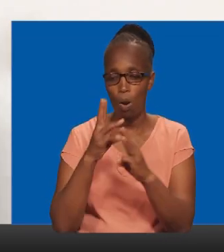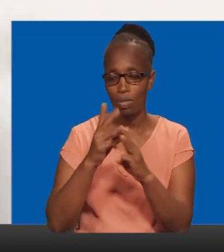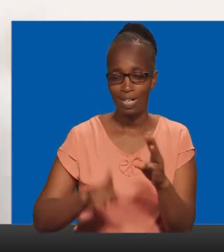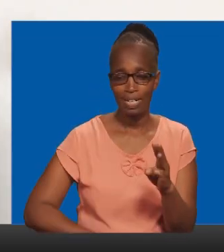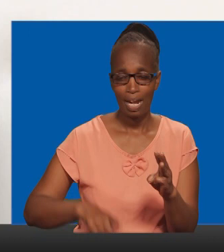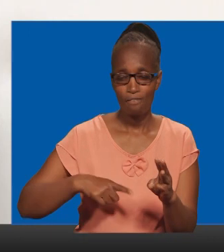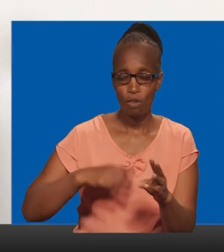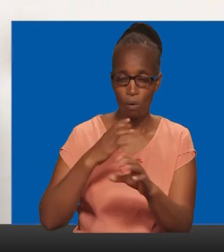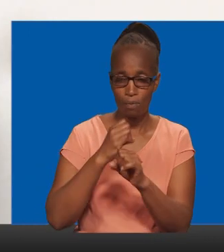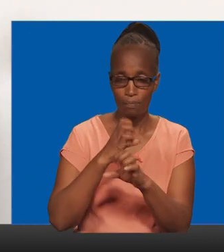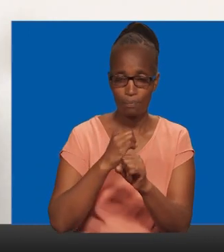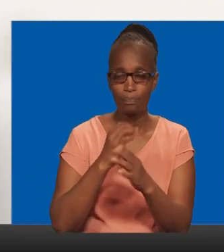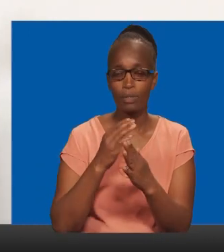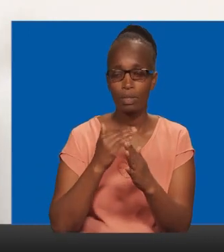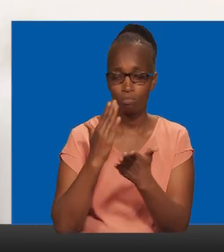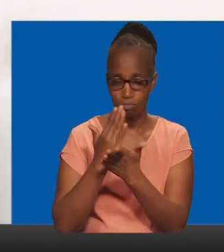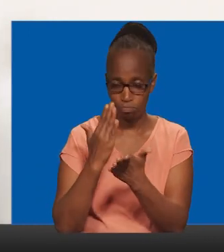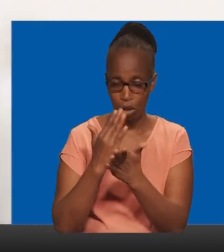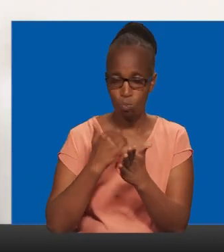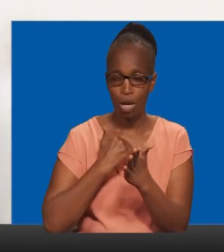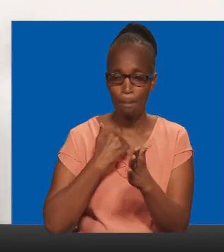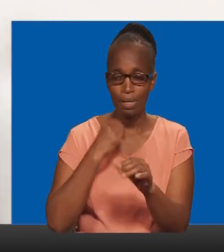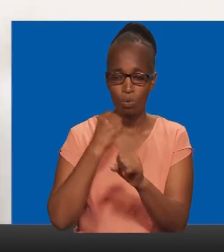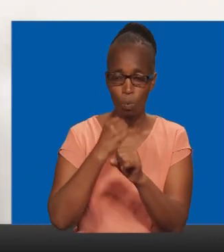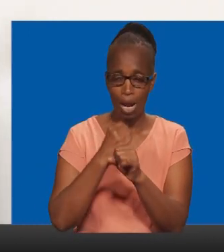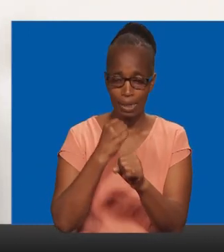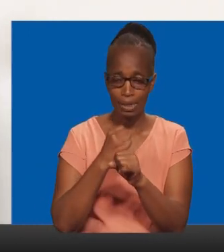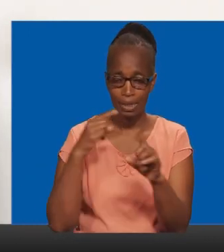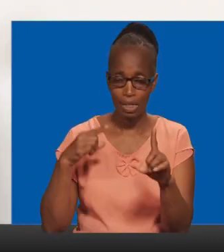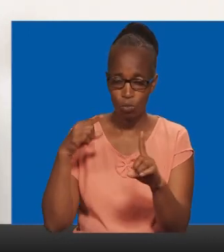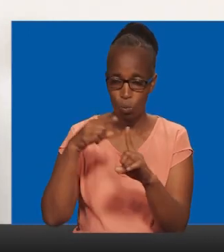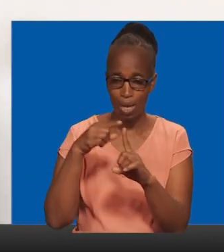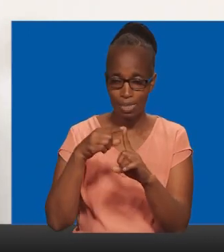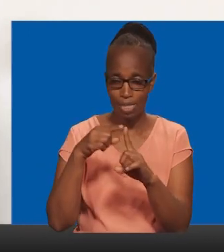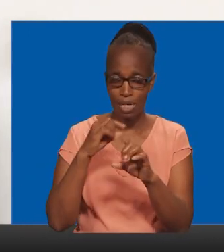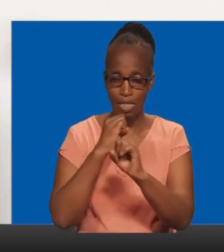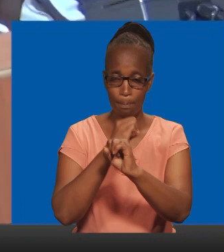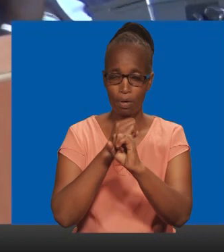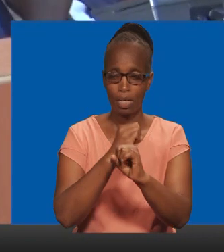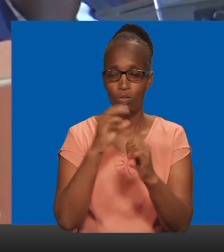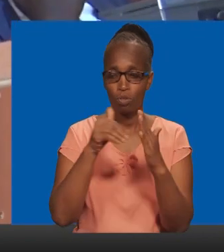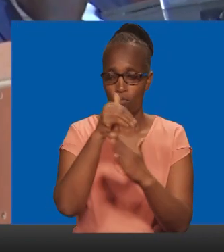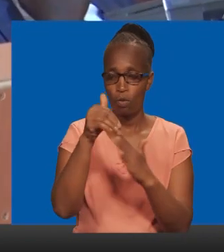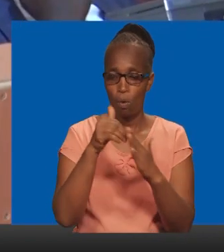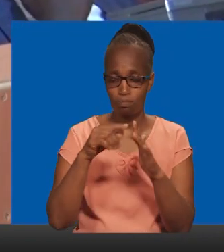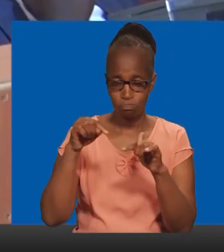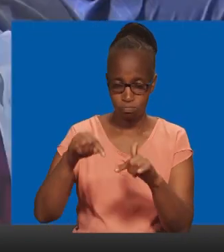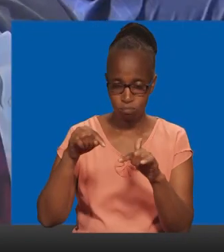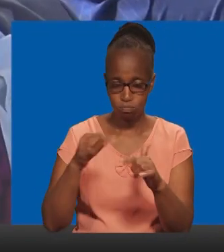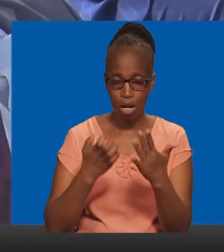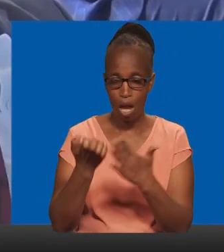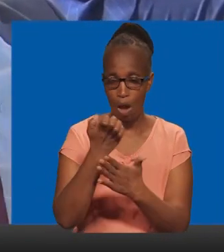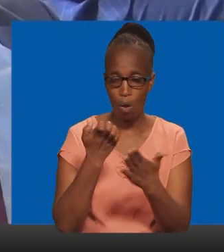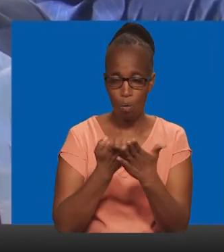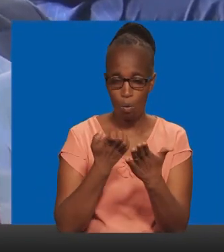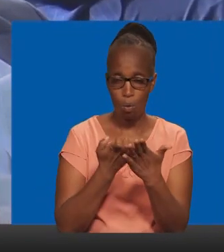worked towards the sustainable management and protection of this invaluable ecosystem. Aliongeza kuwa serikali ya